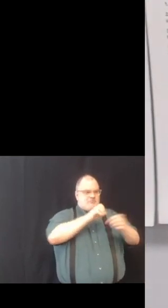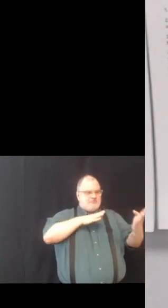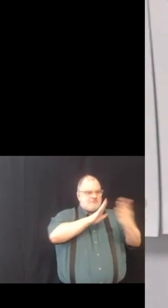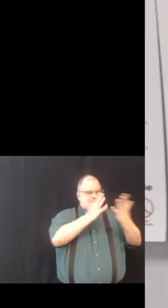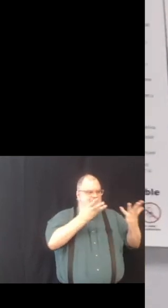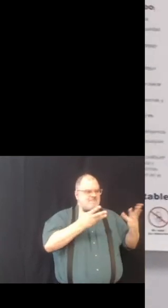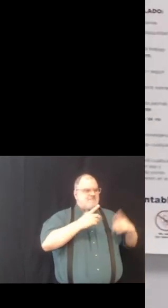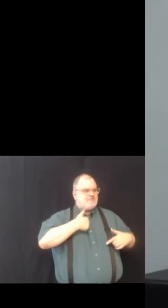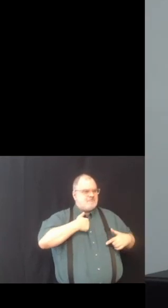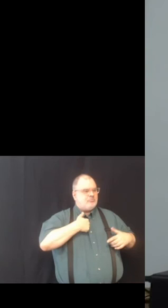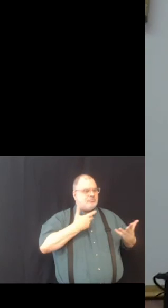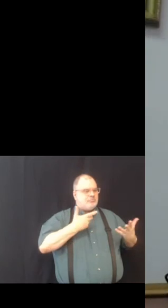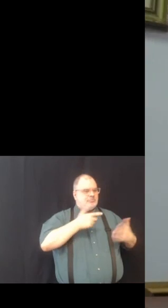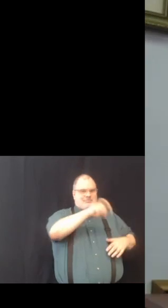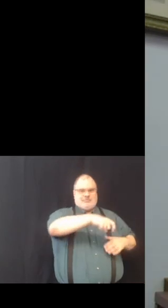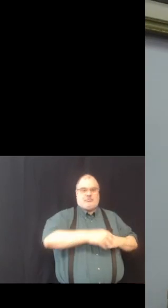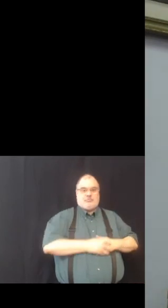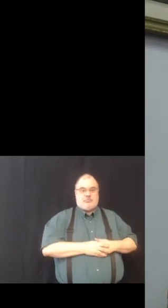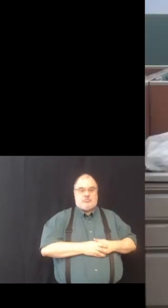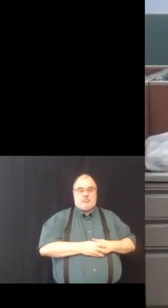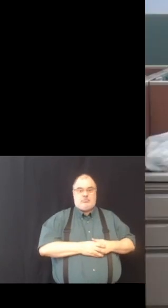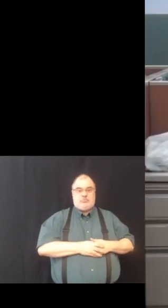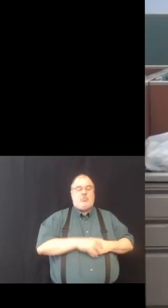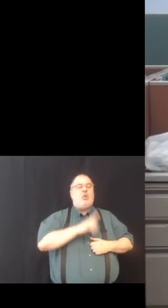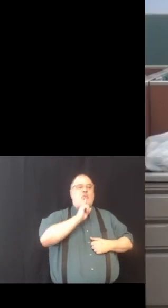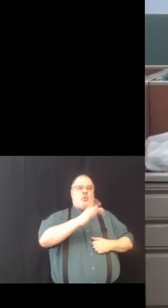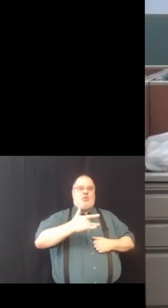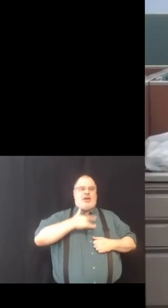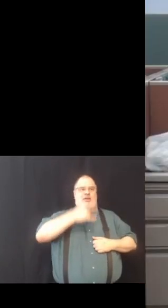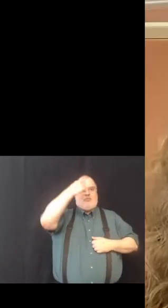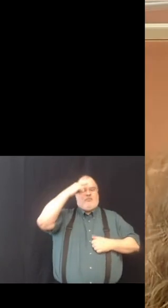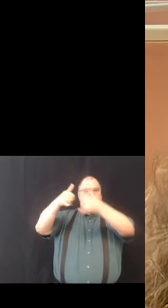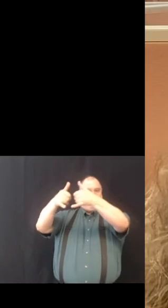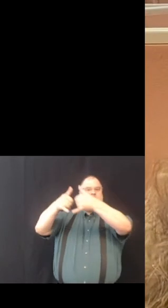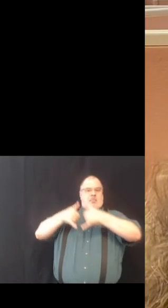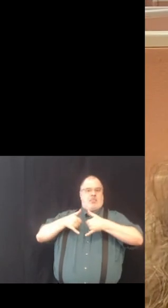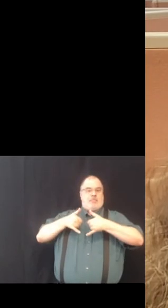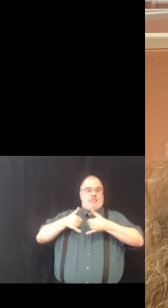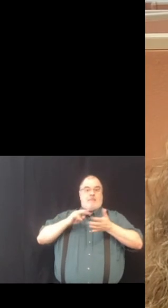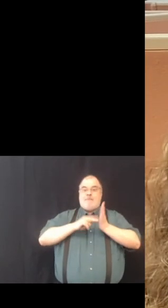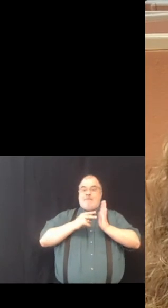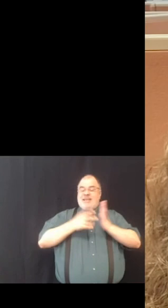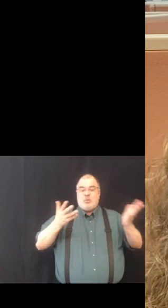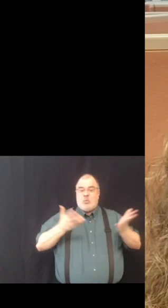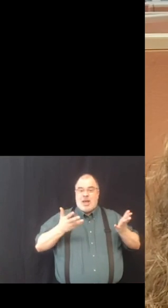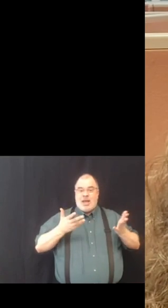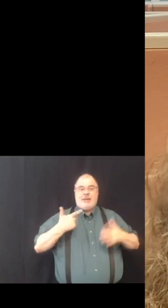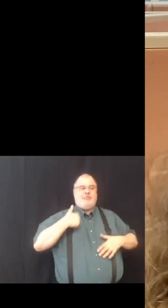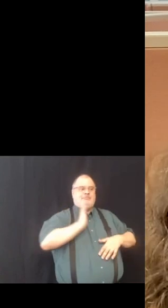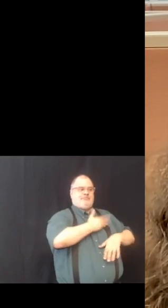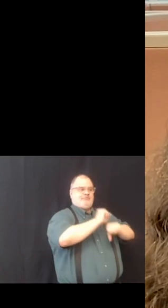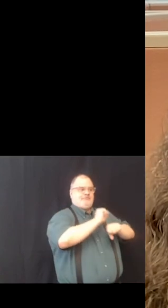of responsibility. We're grateful for this recognition. It means that we're doing something right. We feel a